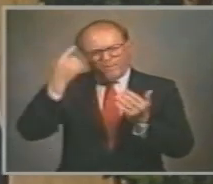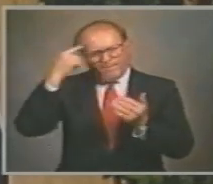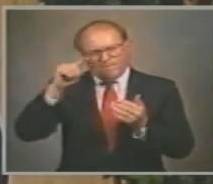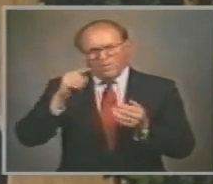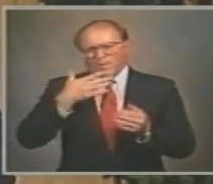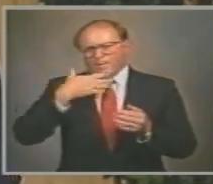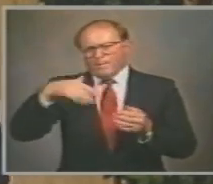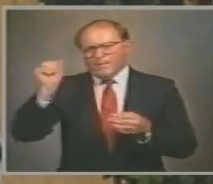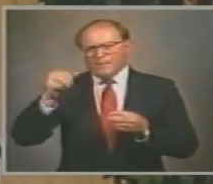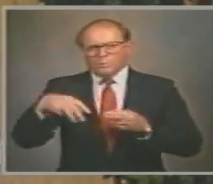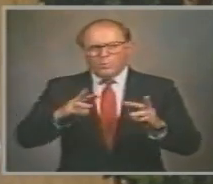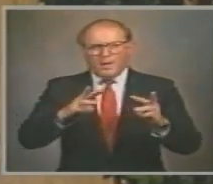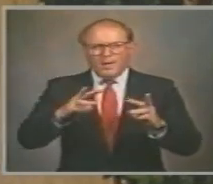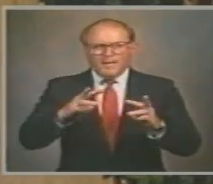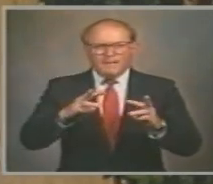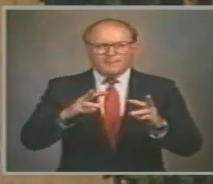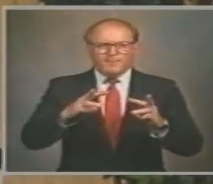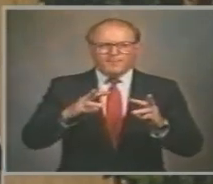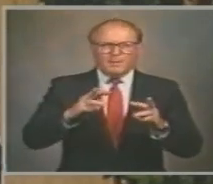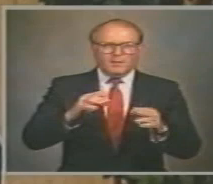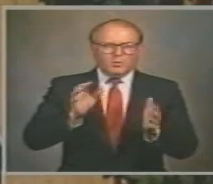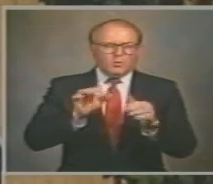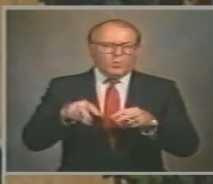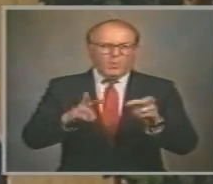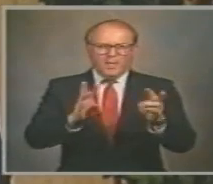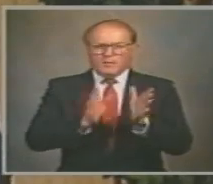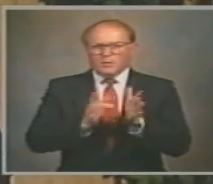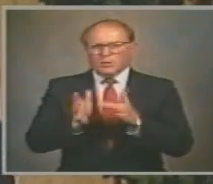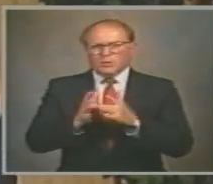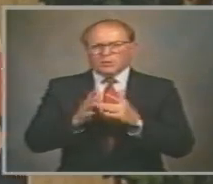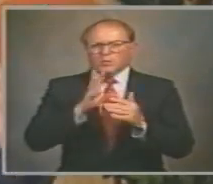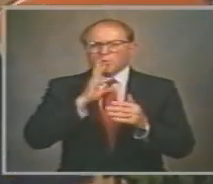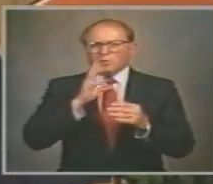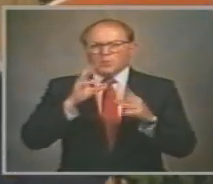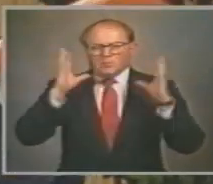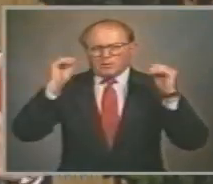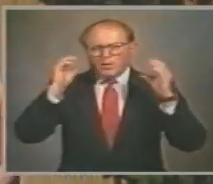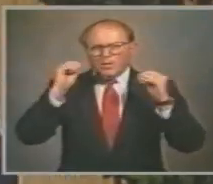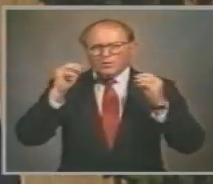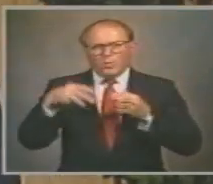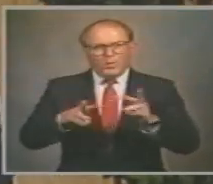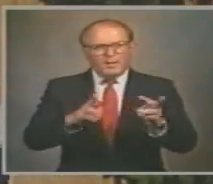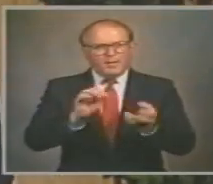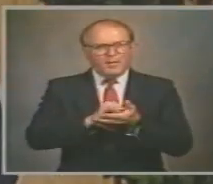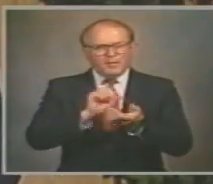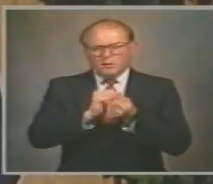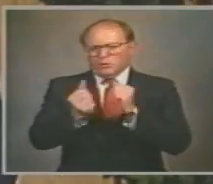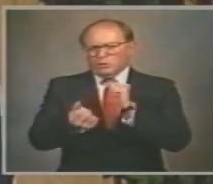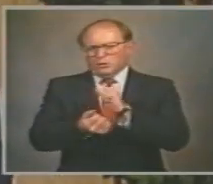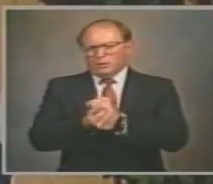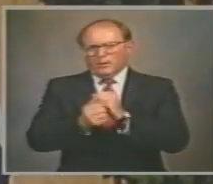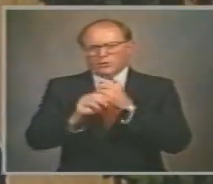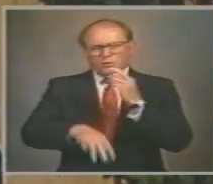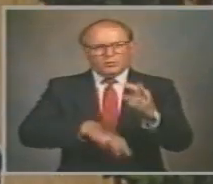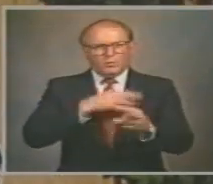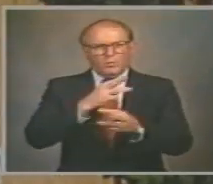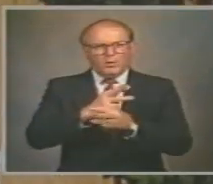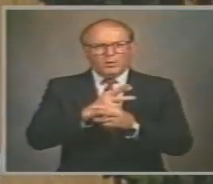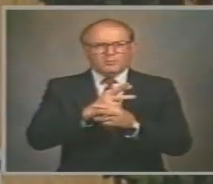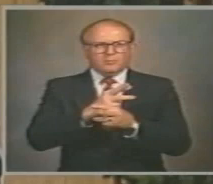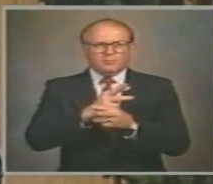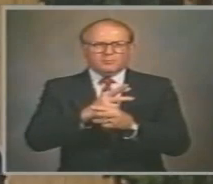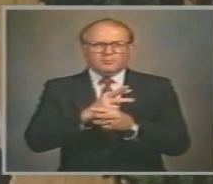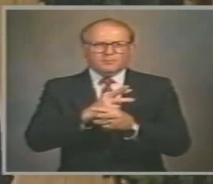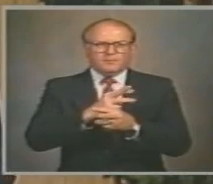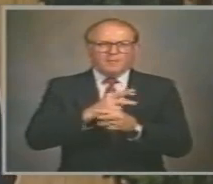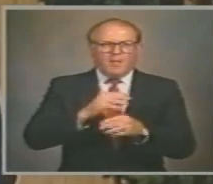the way that Jesus taught, the way that was readily received, and the way that turned the world around in the first century when it was first preached. I